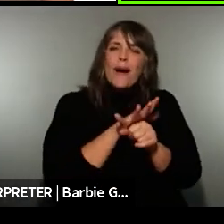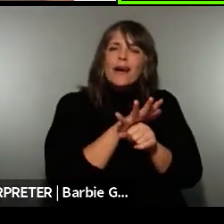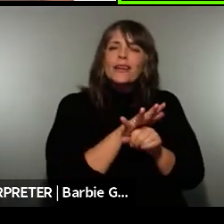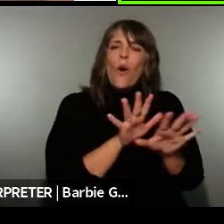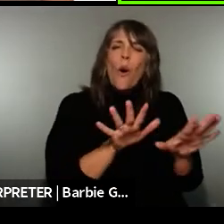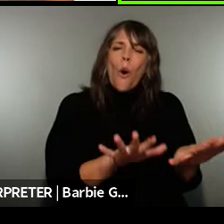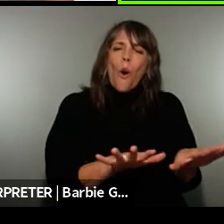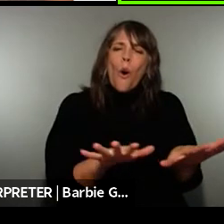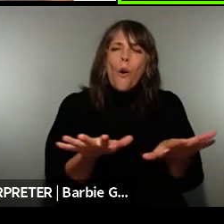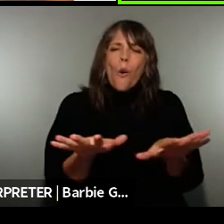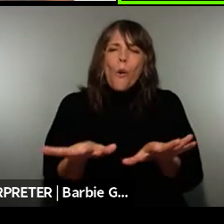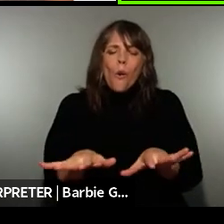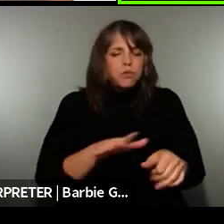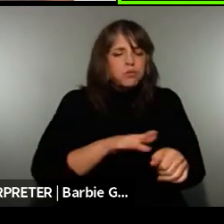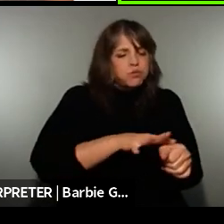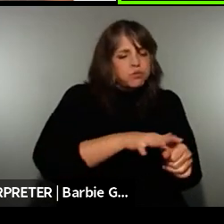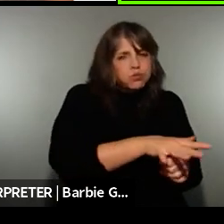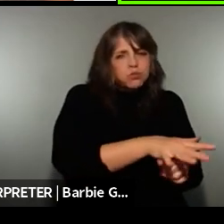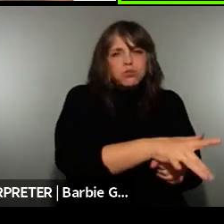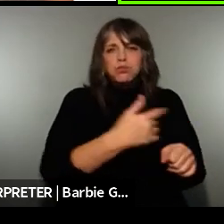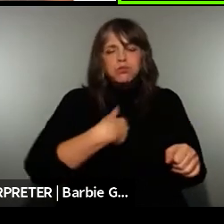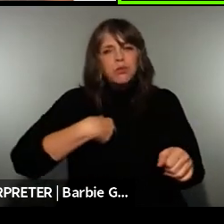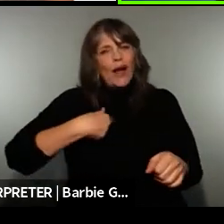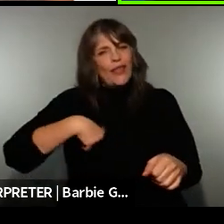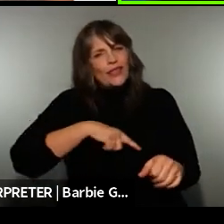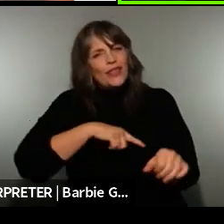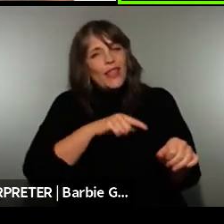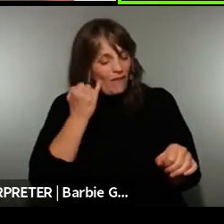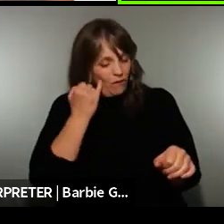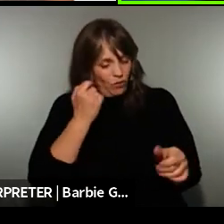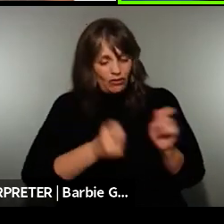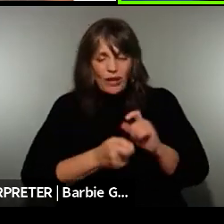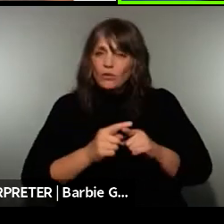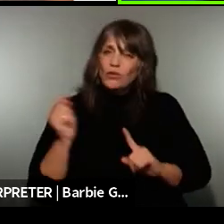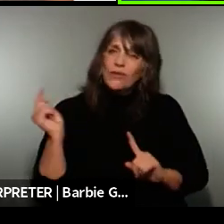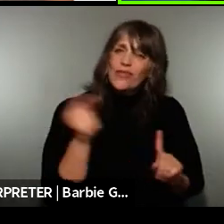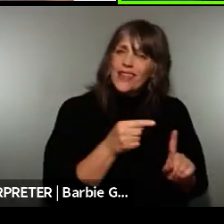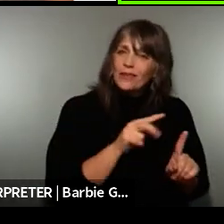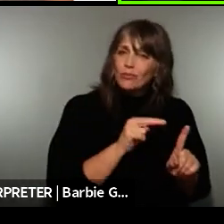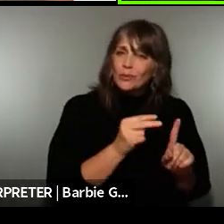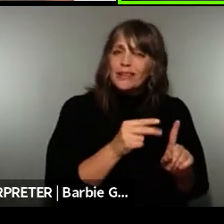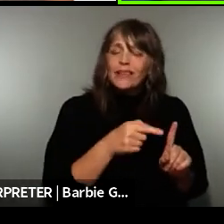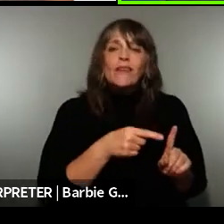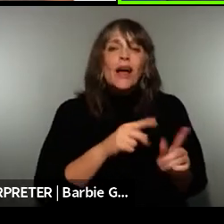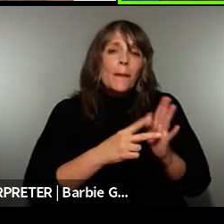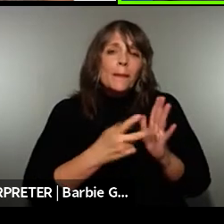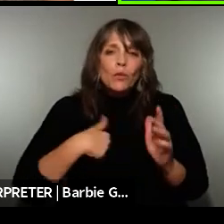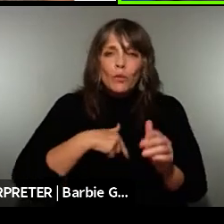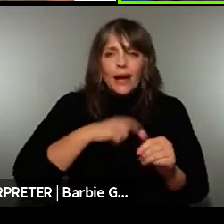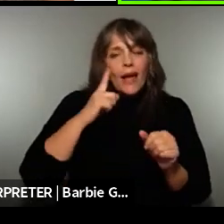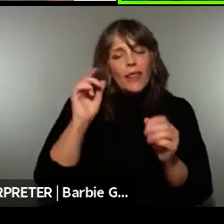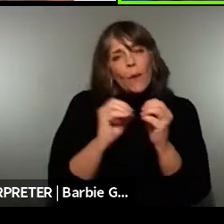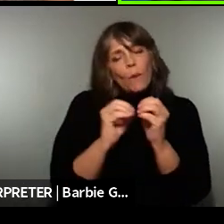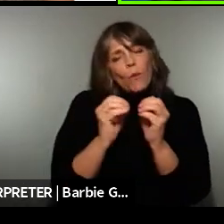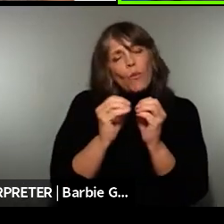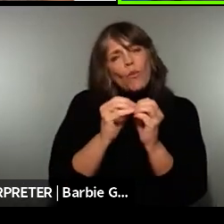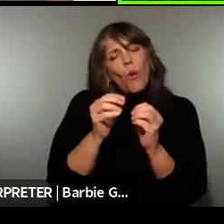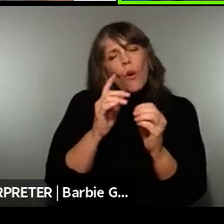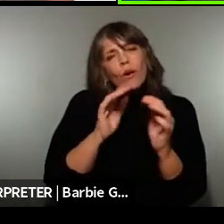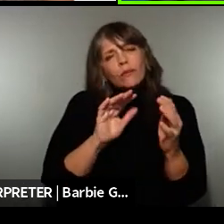industry standard. That's when we can start to think about pooling community capital. Like, that's when we can start to